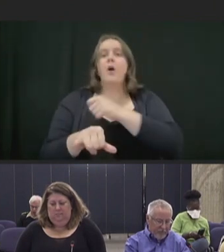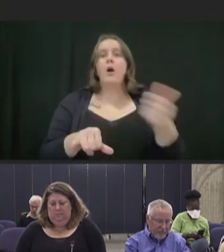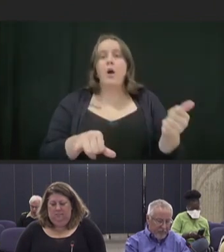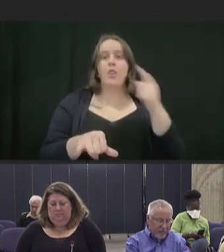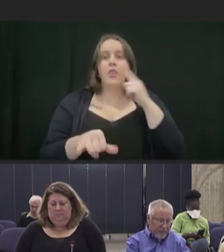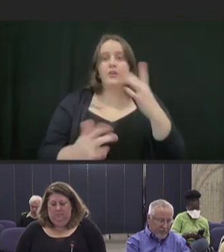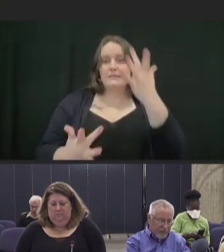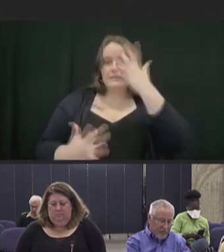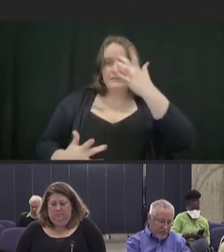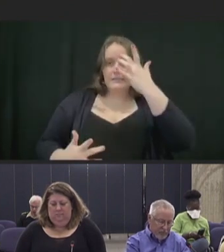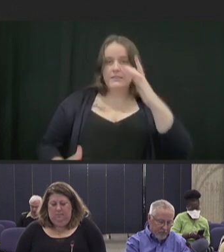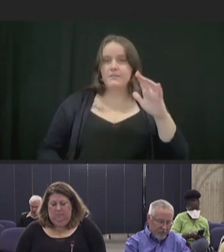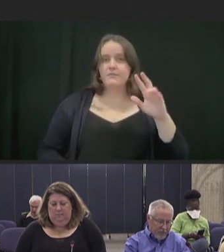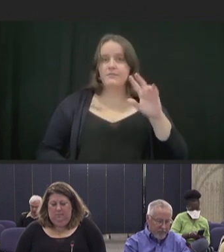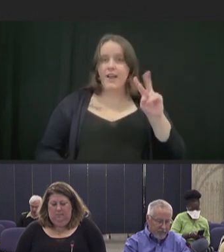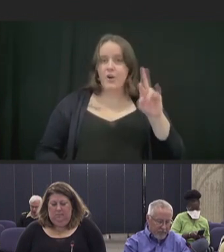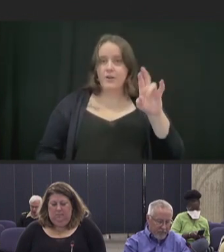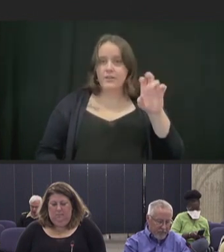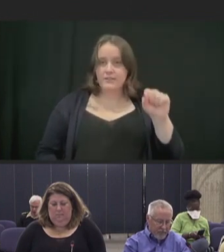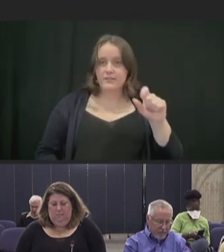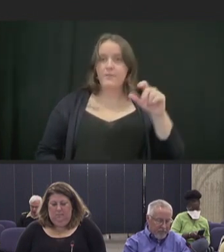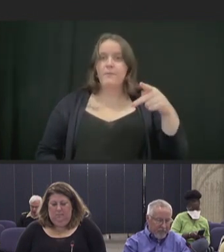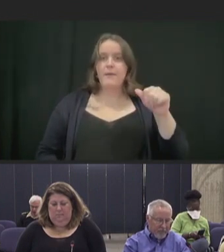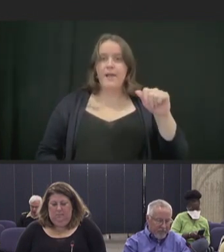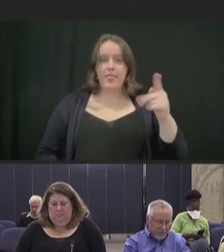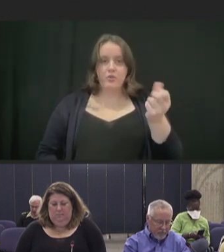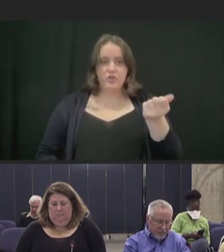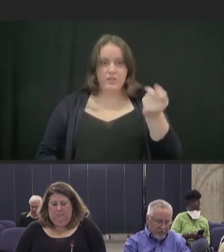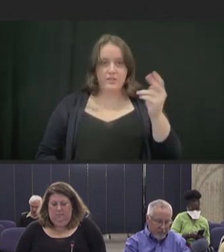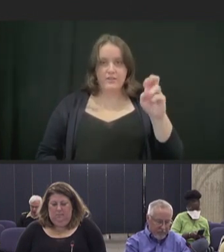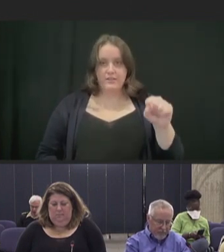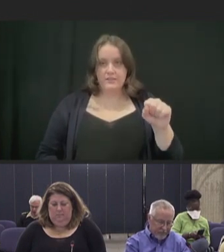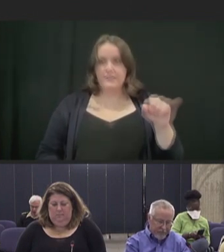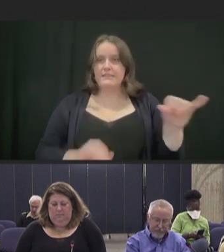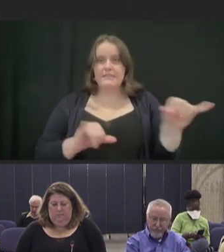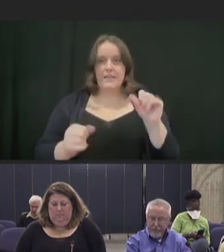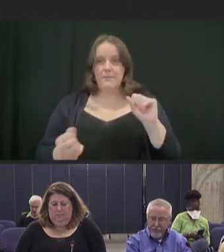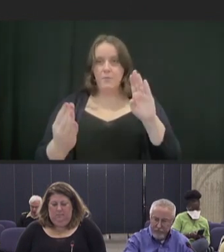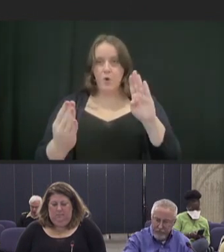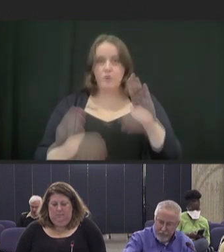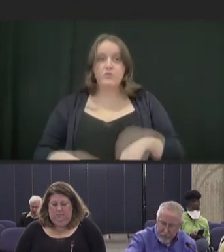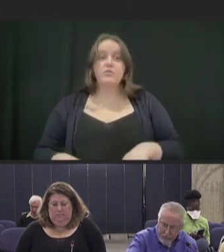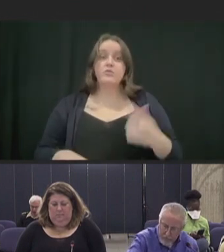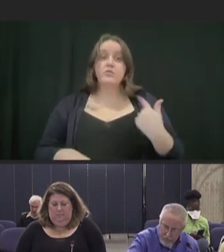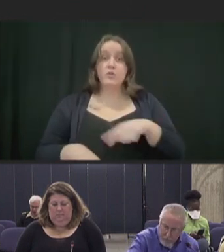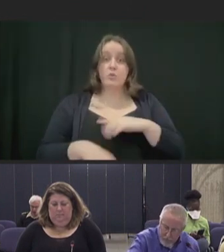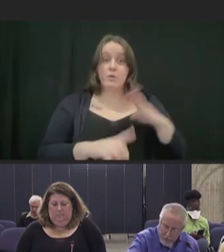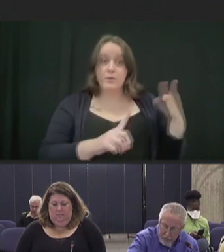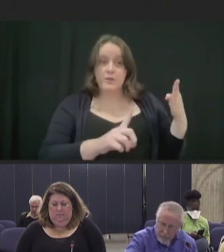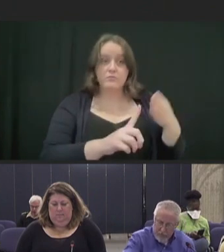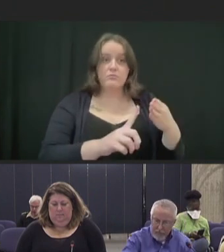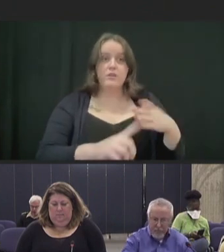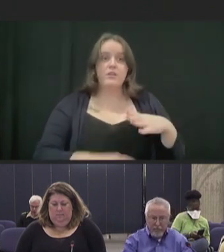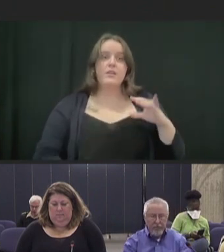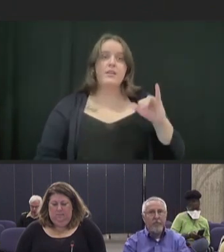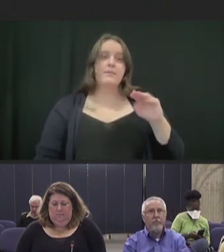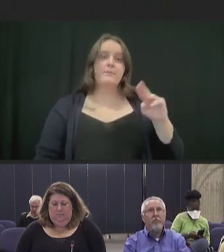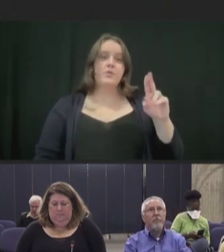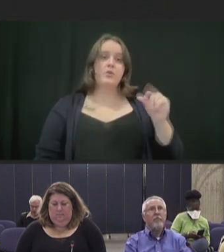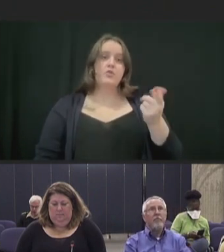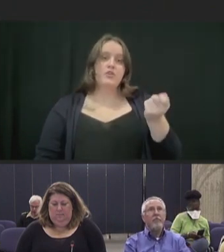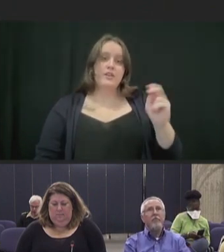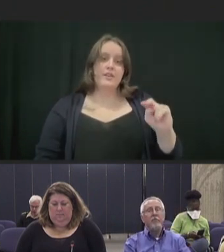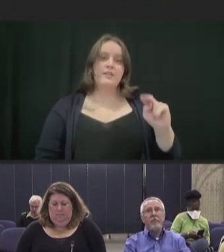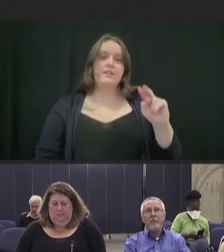And so as a proof of principle, we started targeting this antibody BG18. We developed an immunogen called N332GT5,